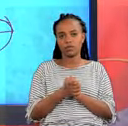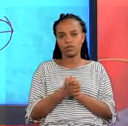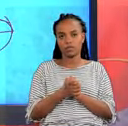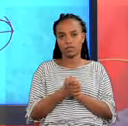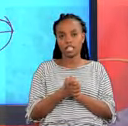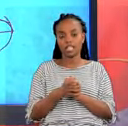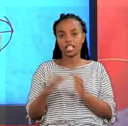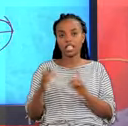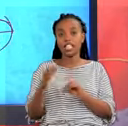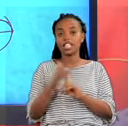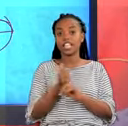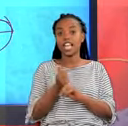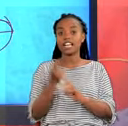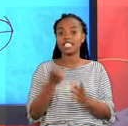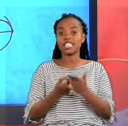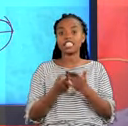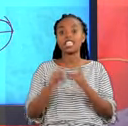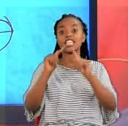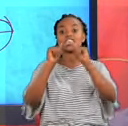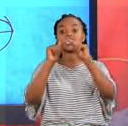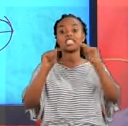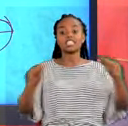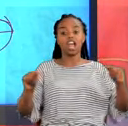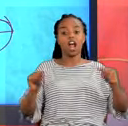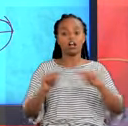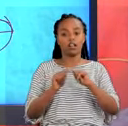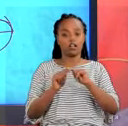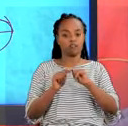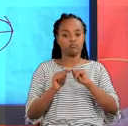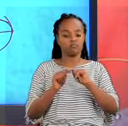take this triangle.